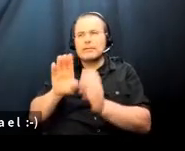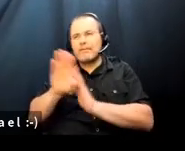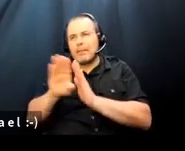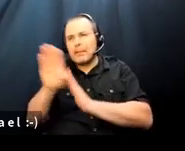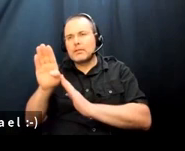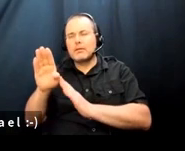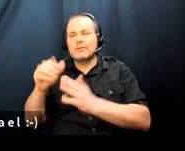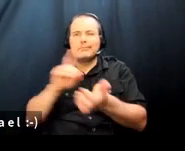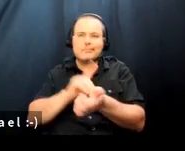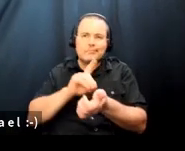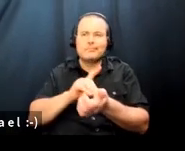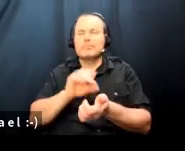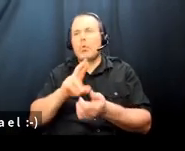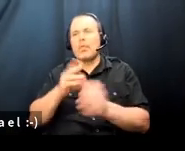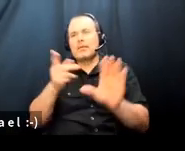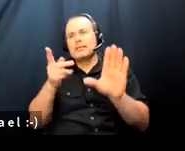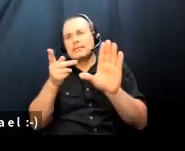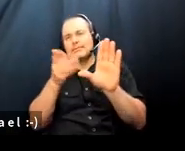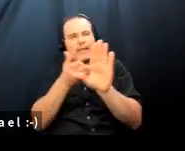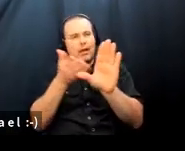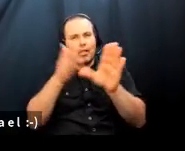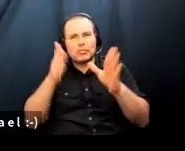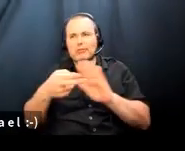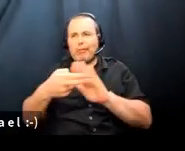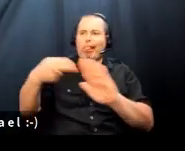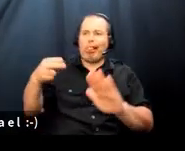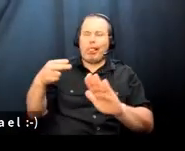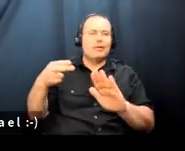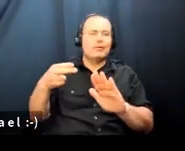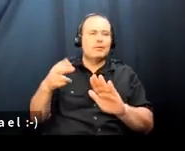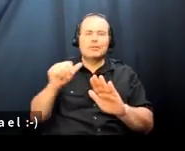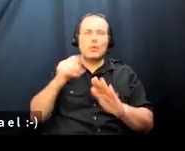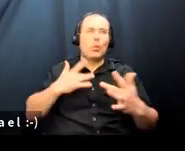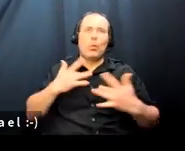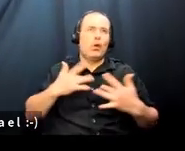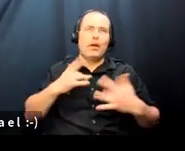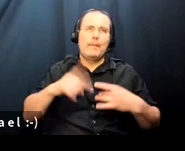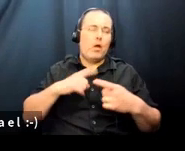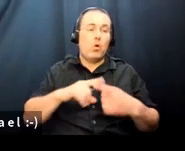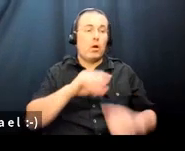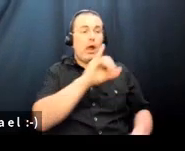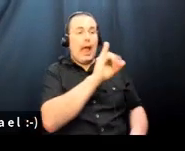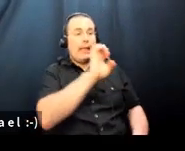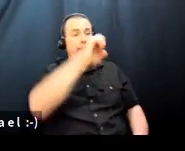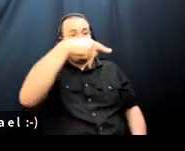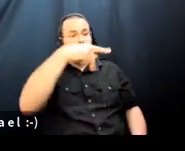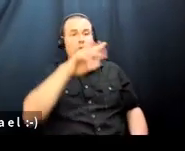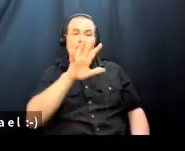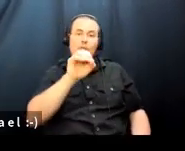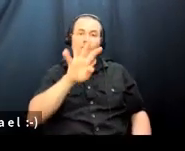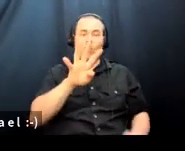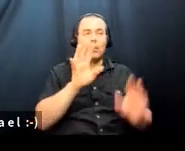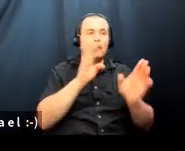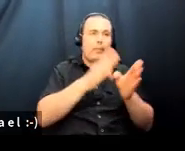or the psychologist gives your child, or that they give you on the IEP or the 504 plan when